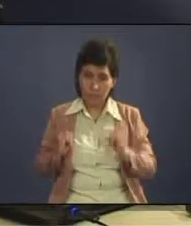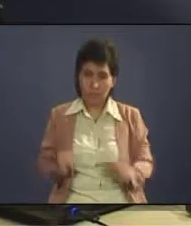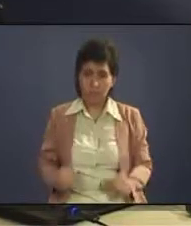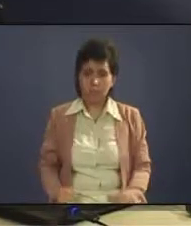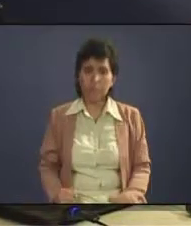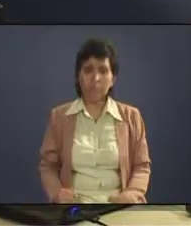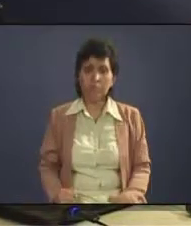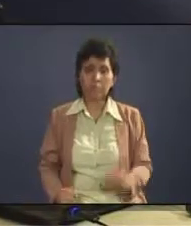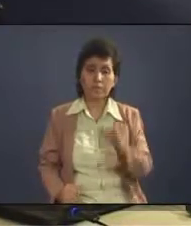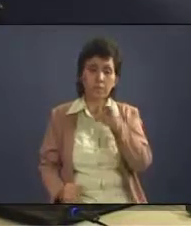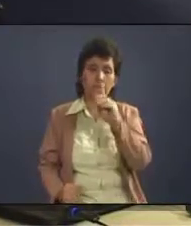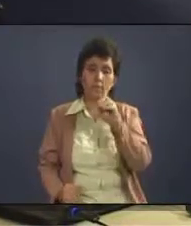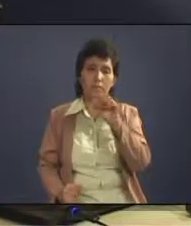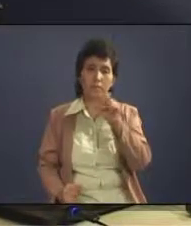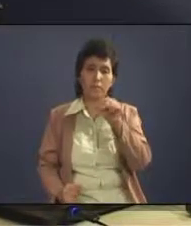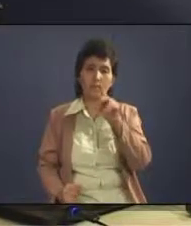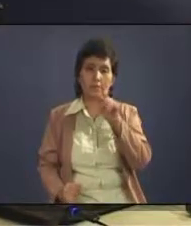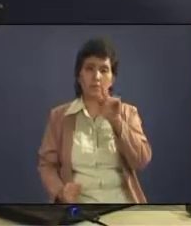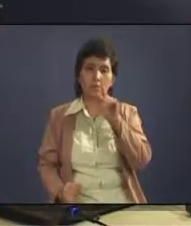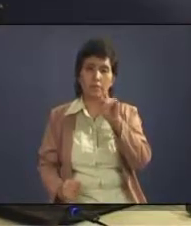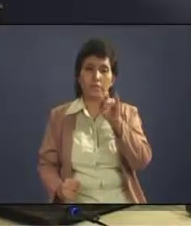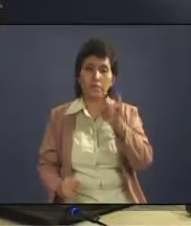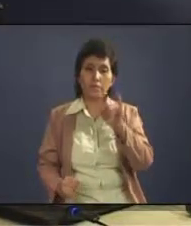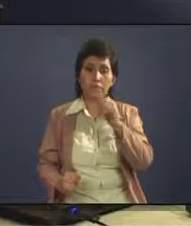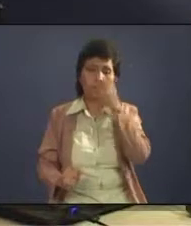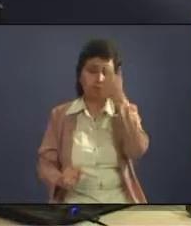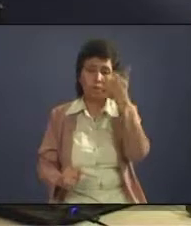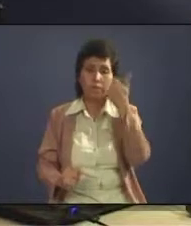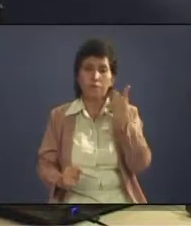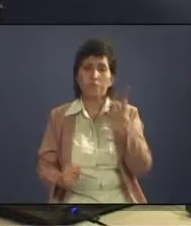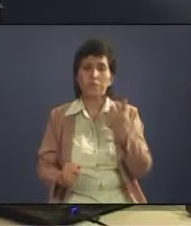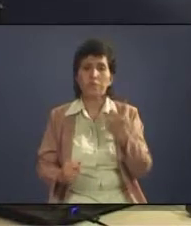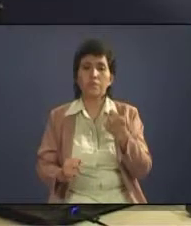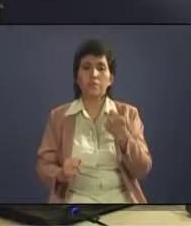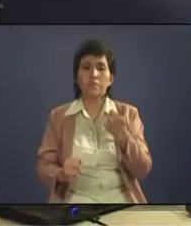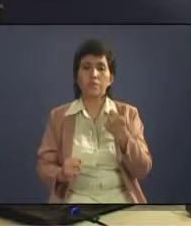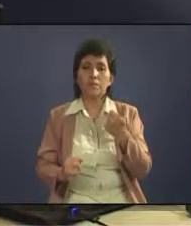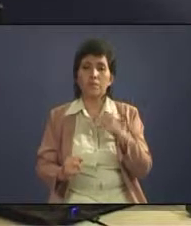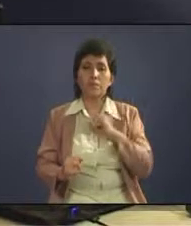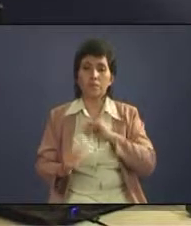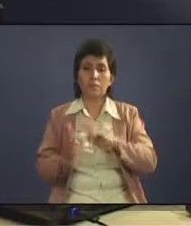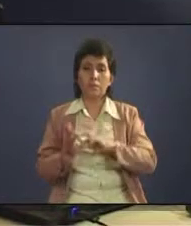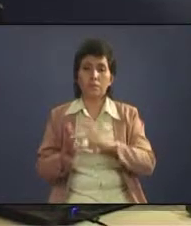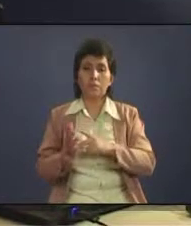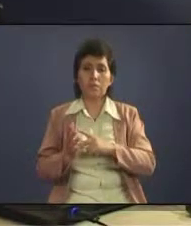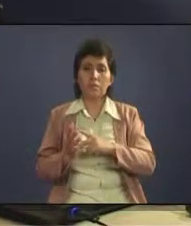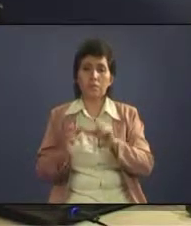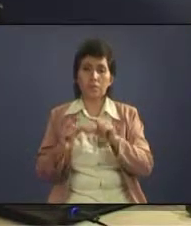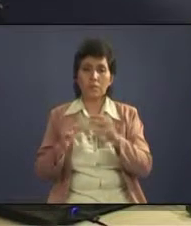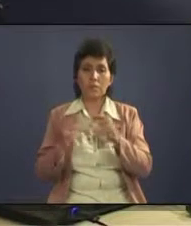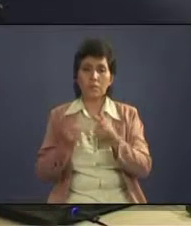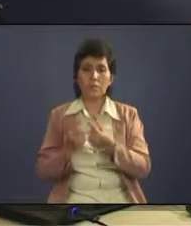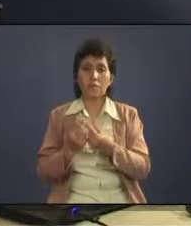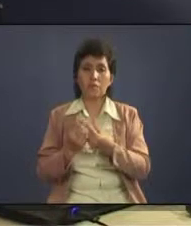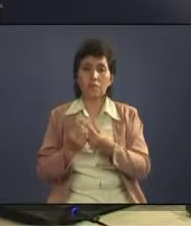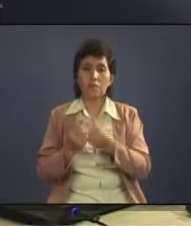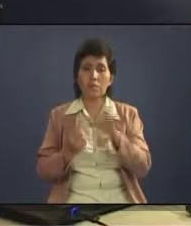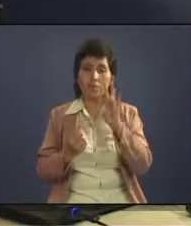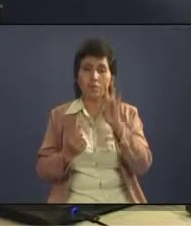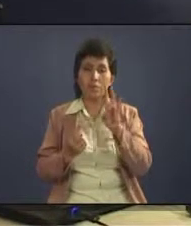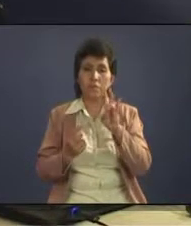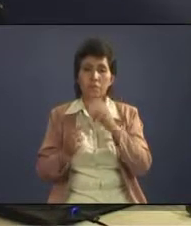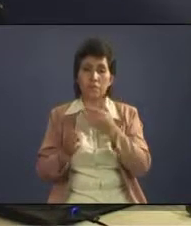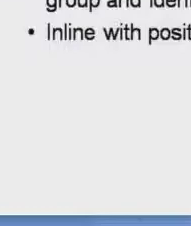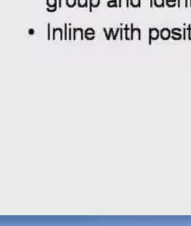against the party, if you go against, the group, you would suffer huge consequences in it.